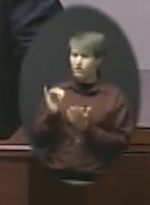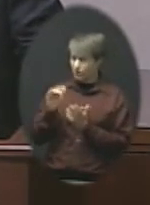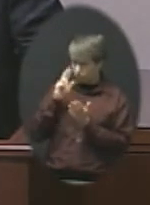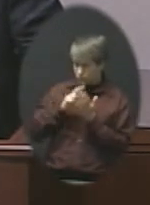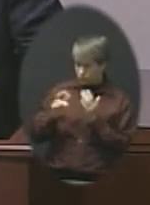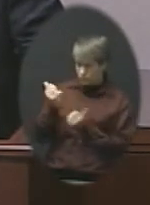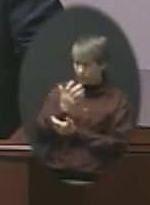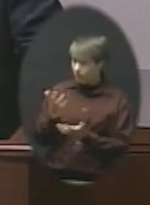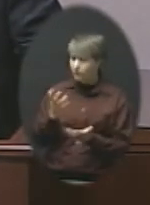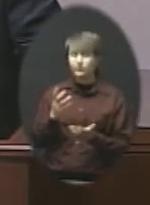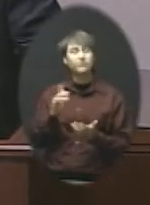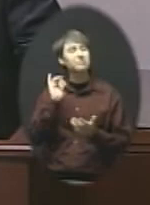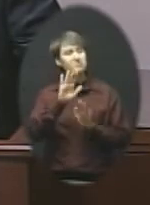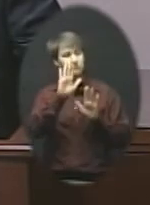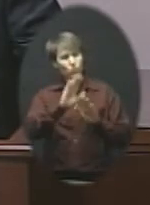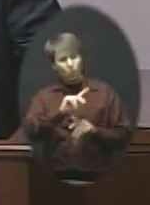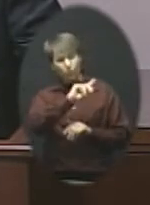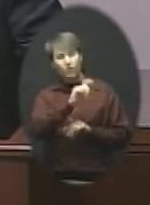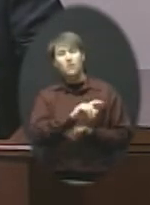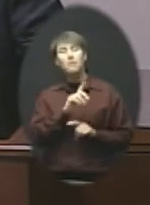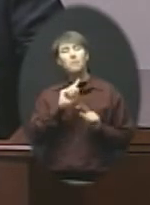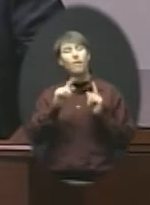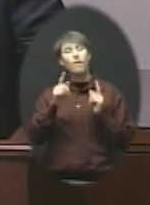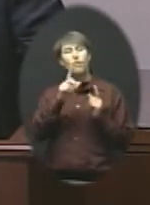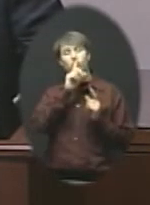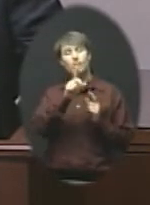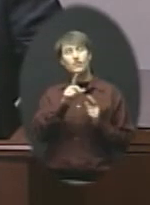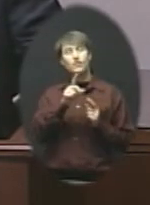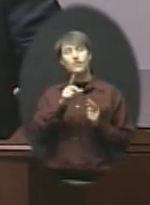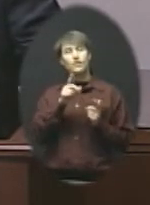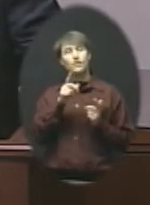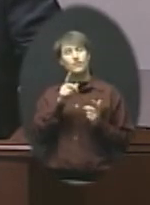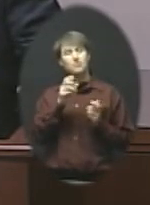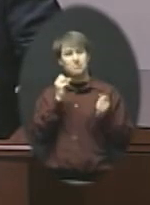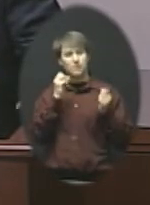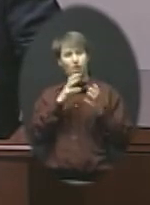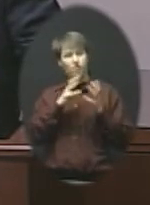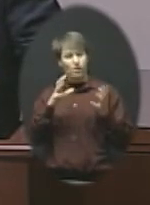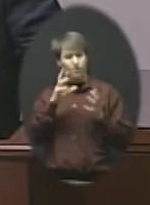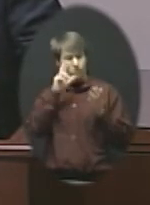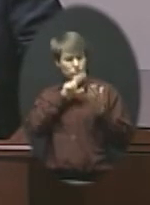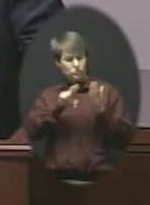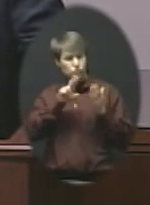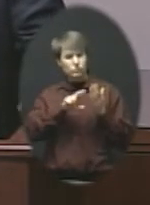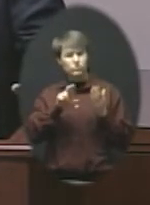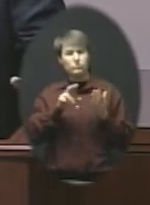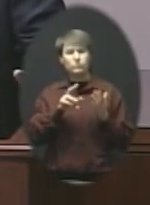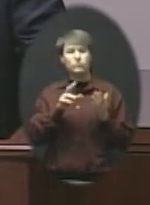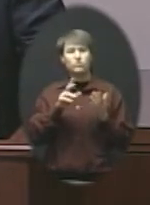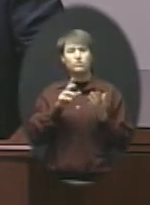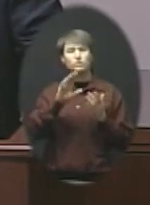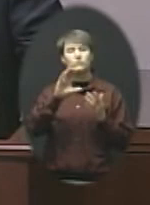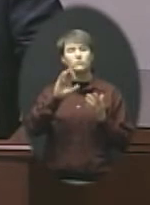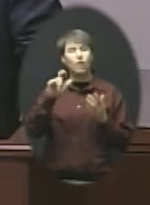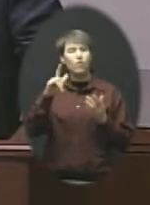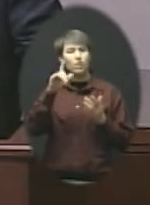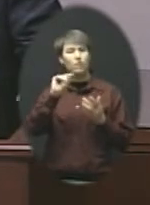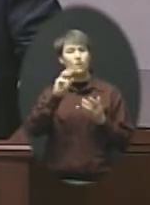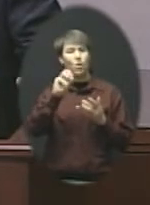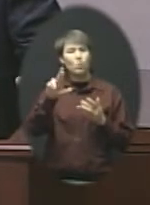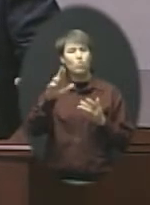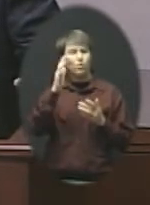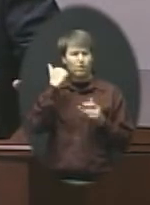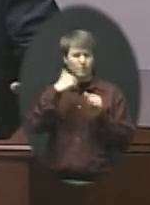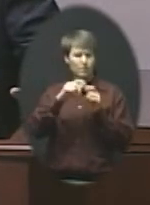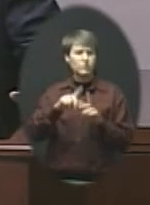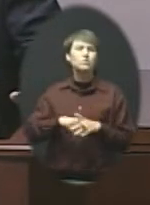research? That's a great question, but there really, a lot of studies have been done. Cell towers, I remember when I